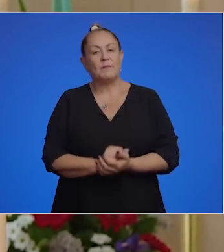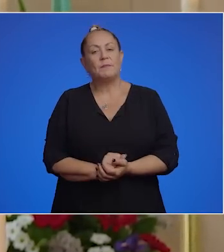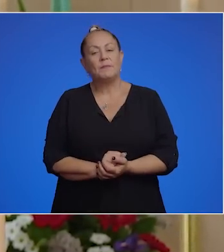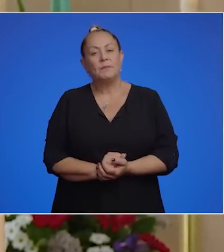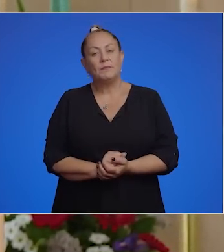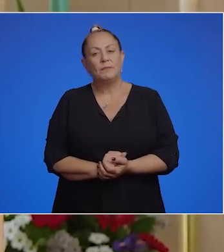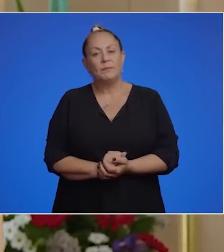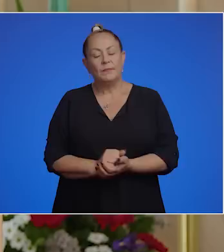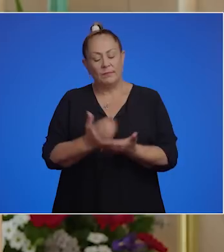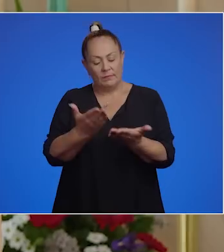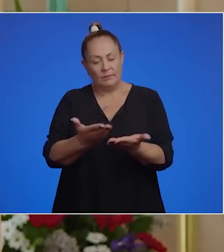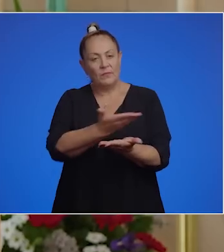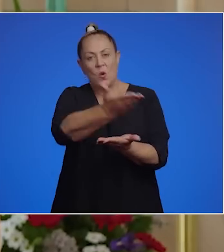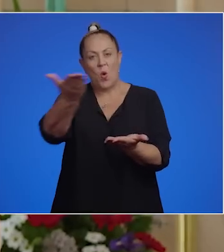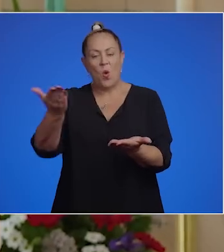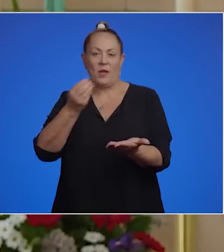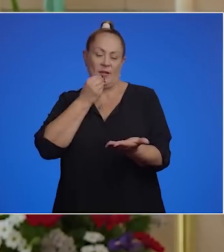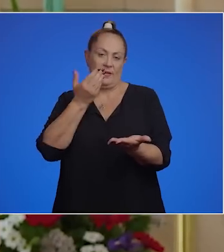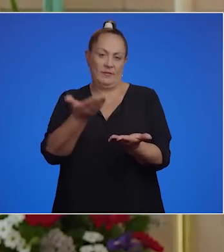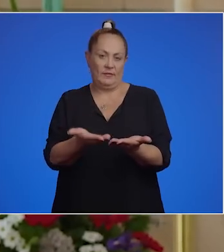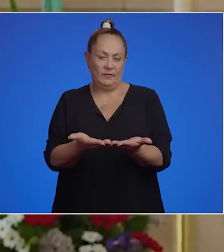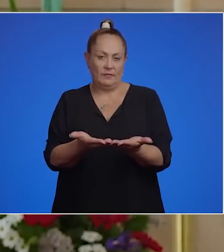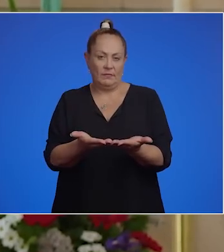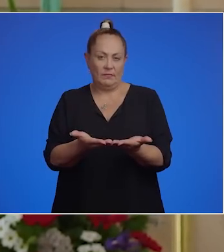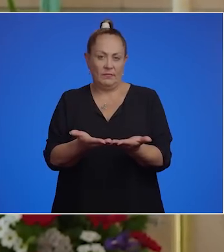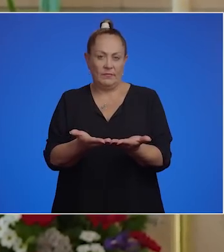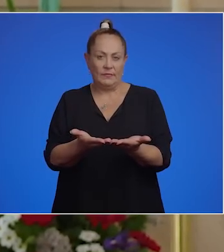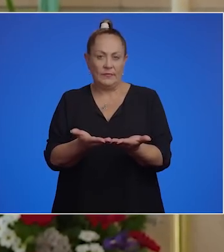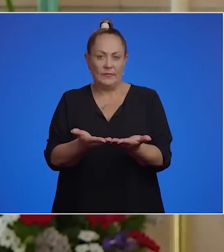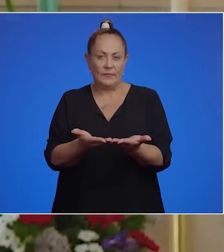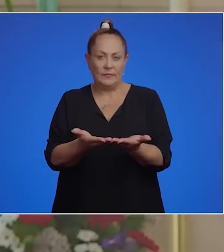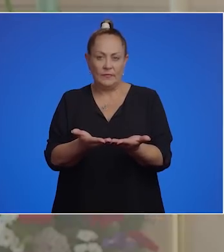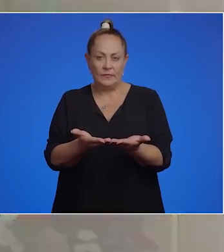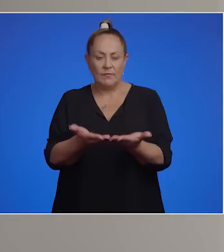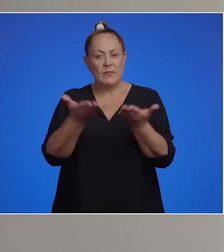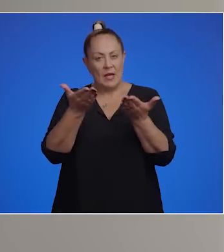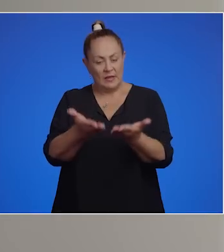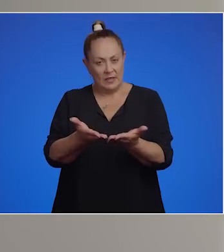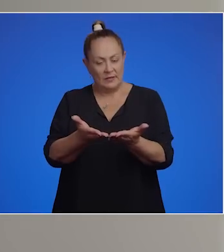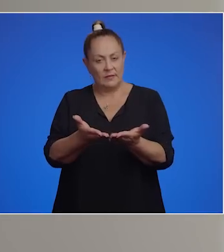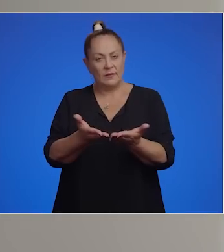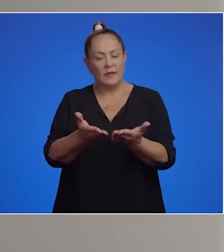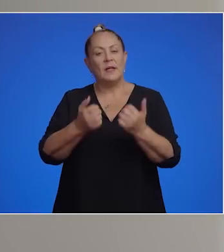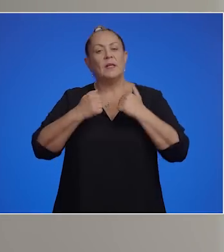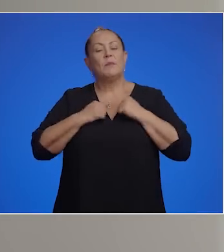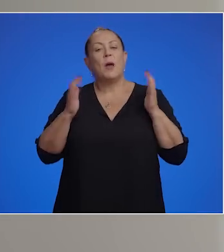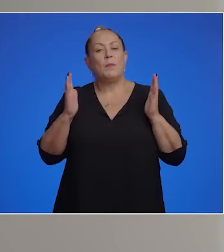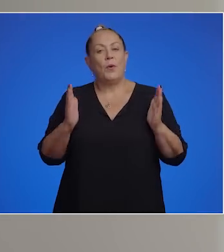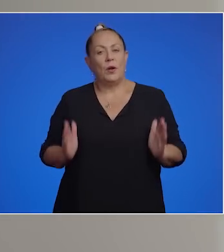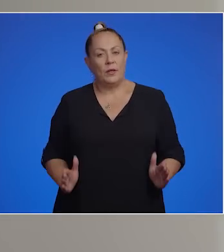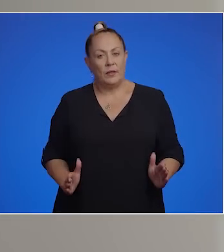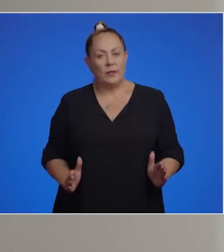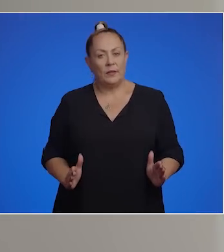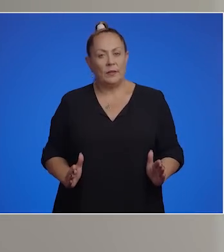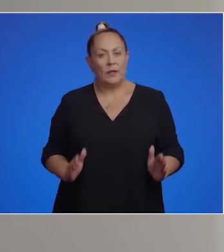saying, "Take this, all of you, and eat of it. For this